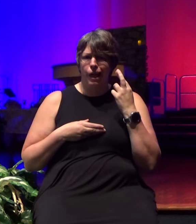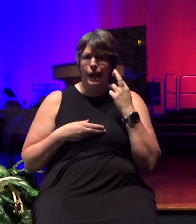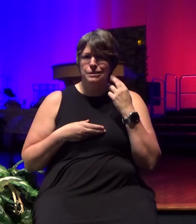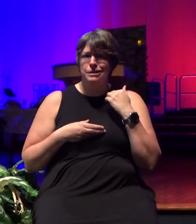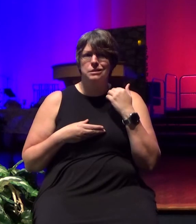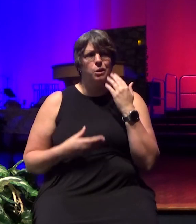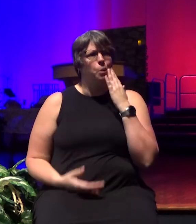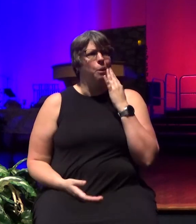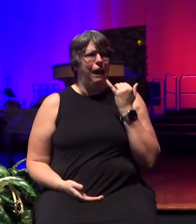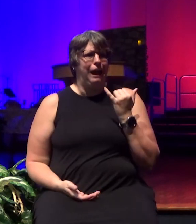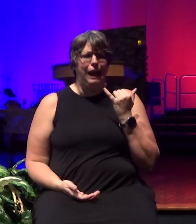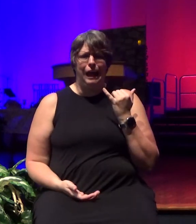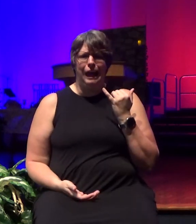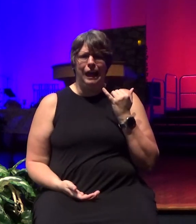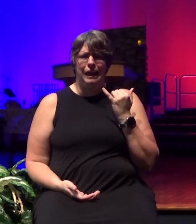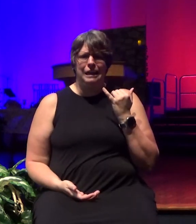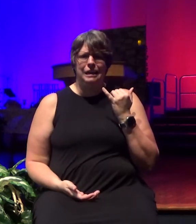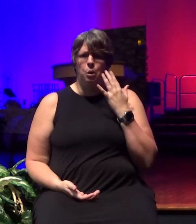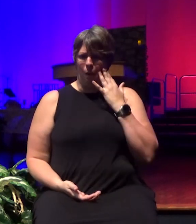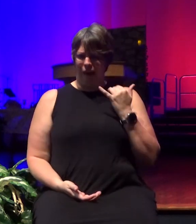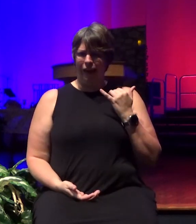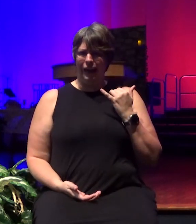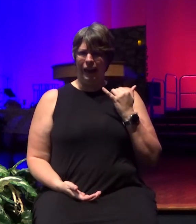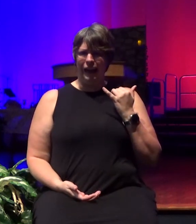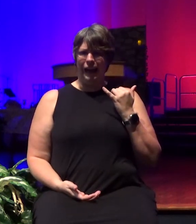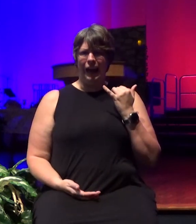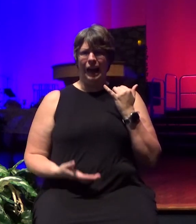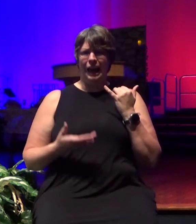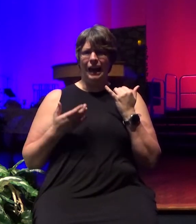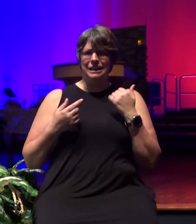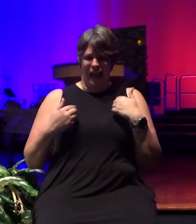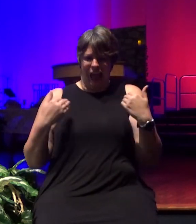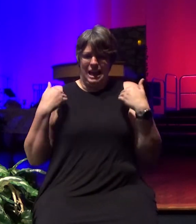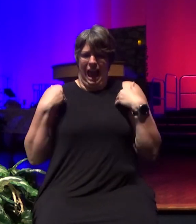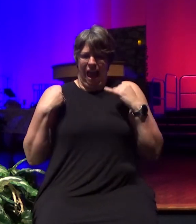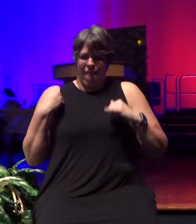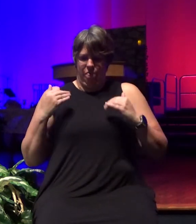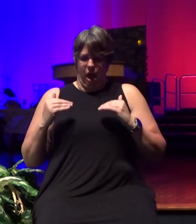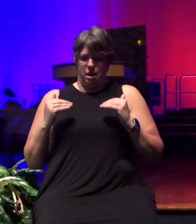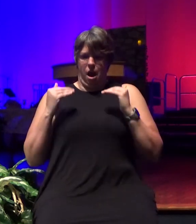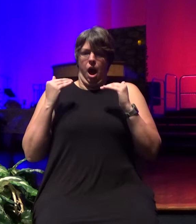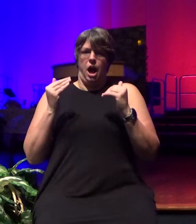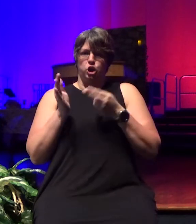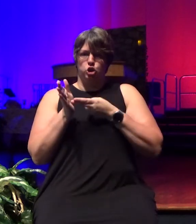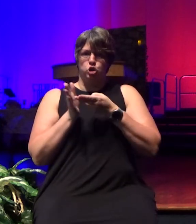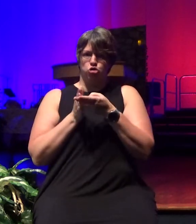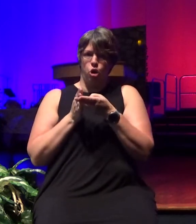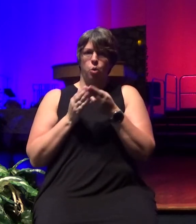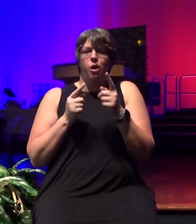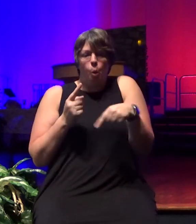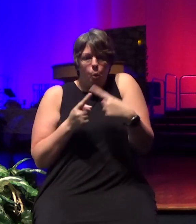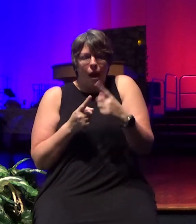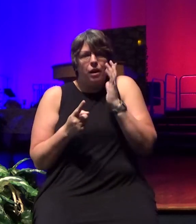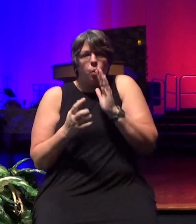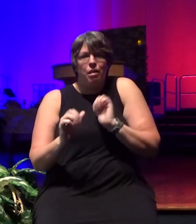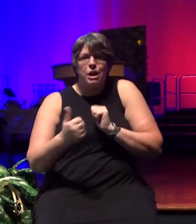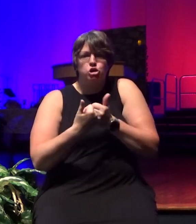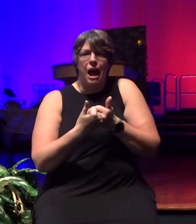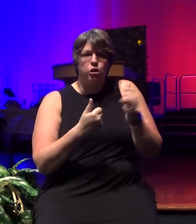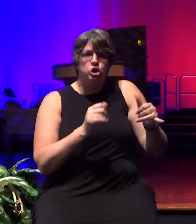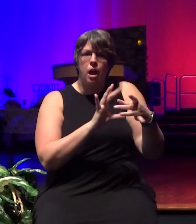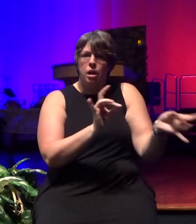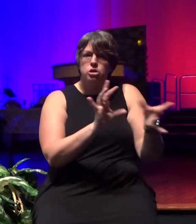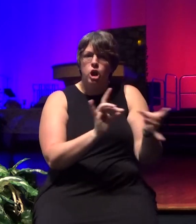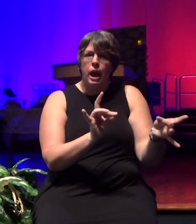There's a higher truth. When am I going to challenge these bad habits of thought? Which is why we teach these classes